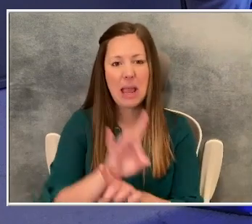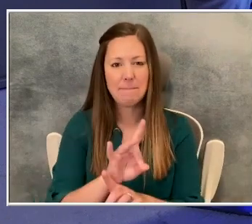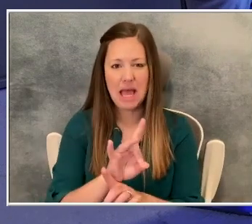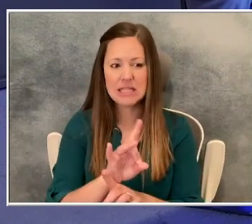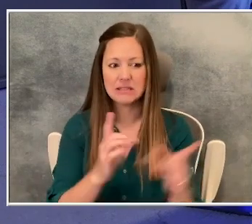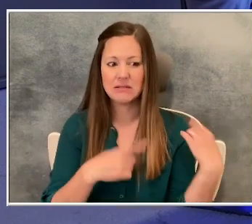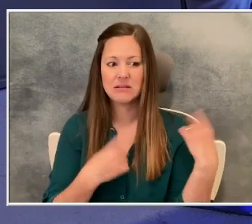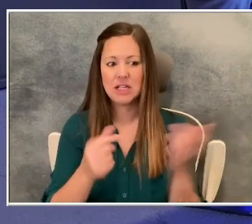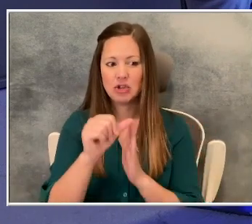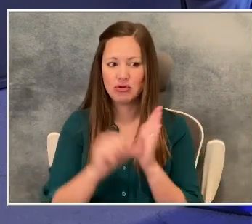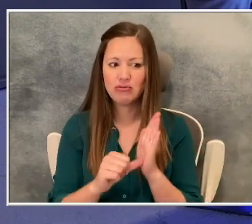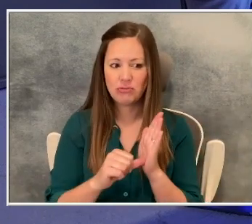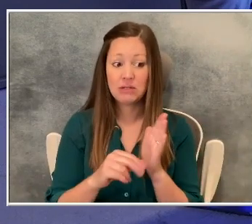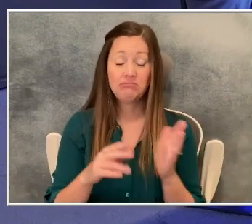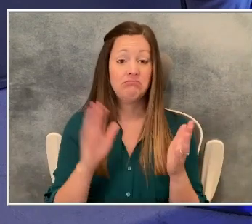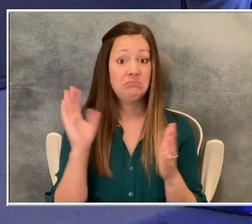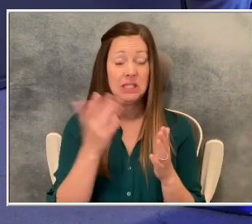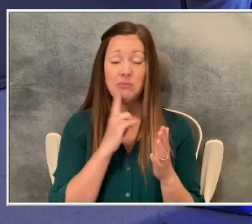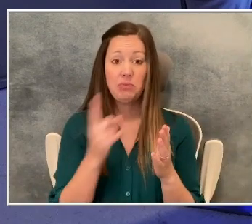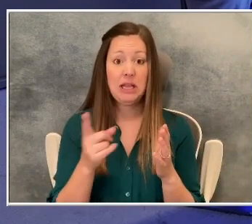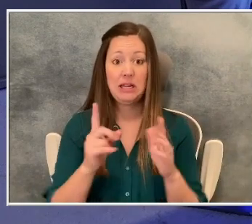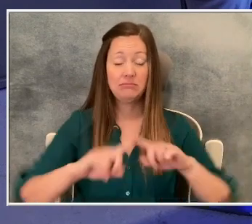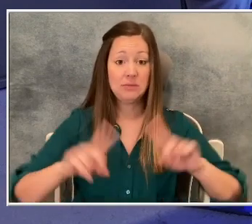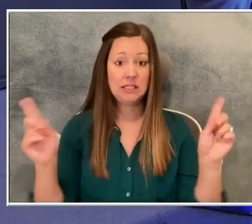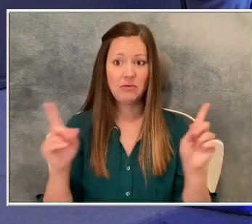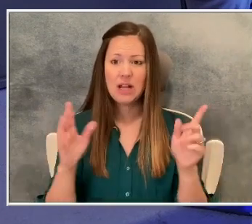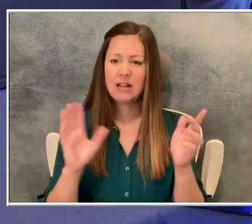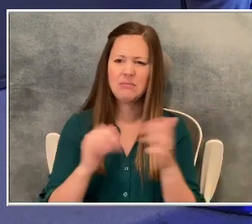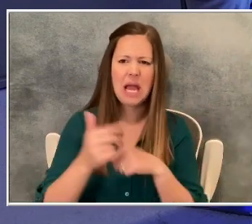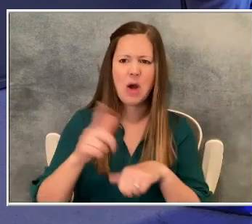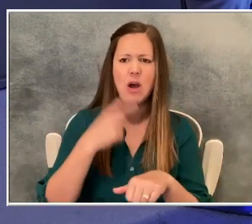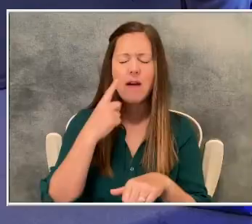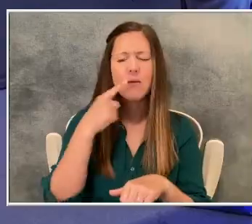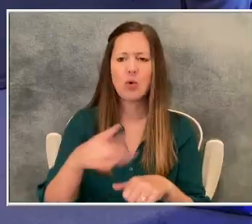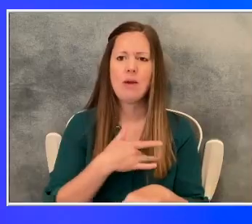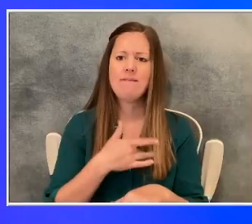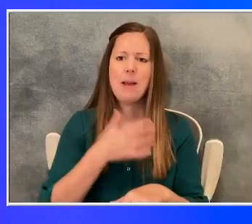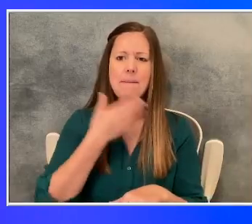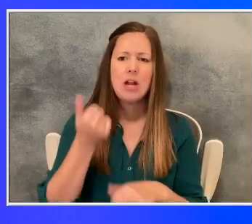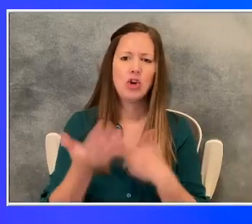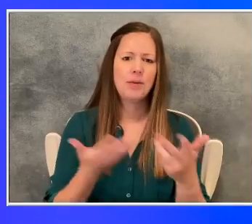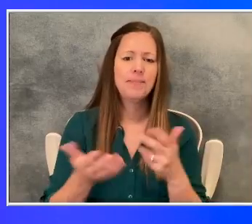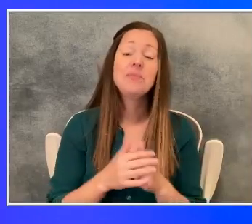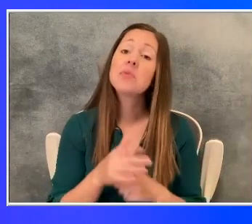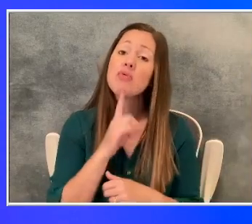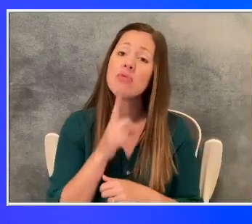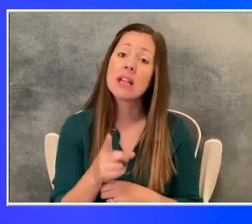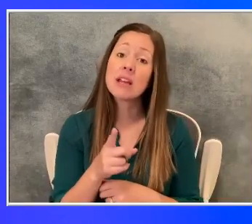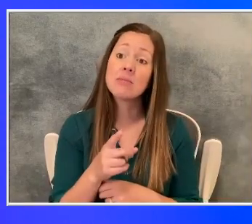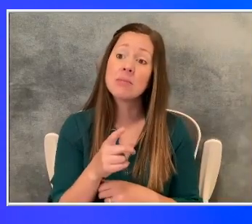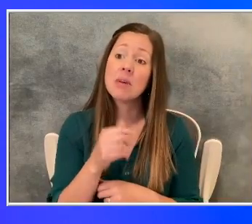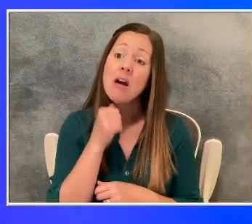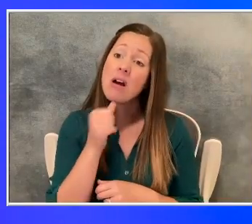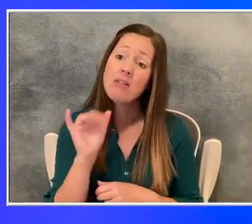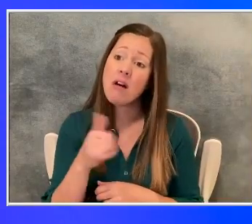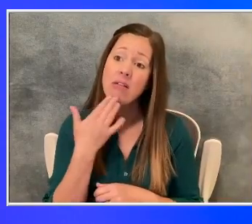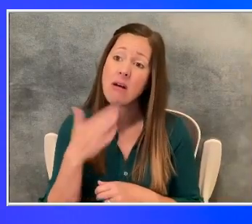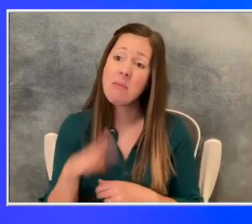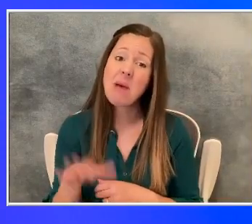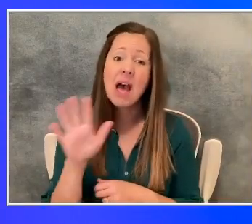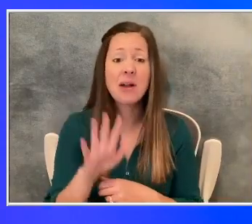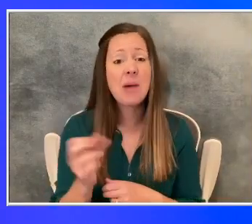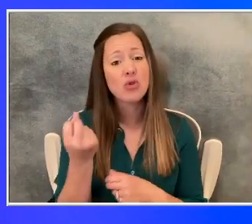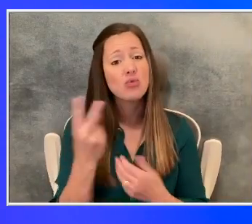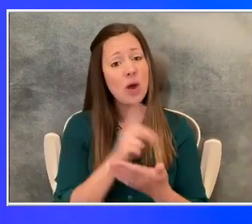like it's made a huge difference. How long did it take you to feel that difference? Really wasn't that bad. Within about 12 weeks, I